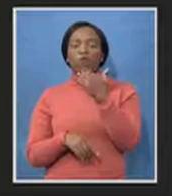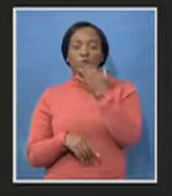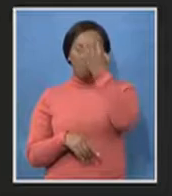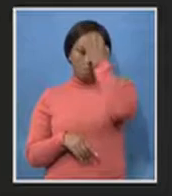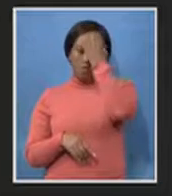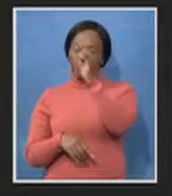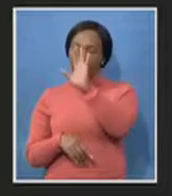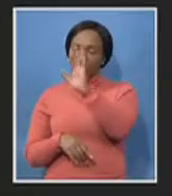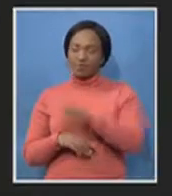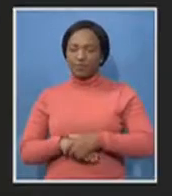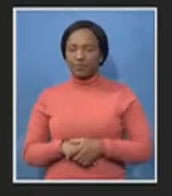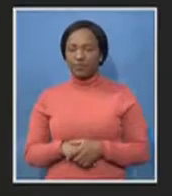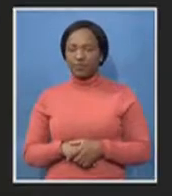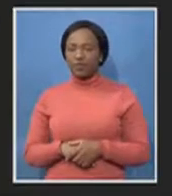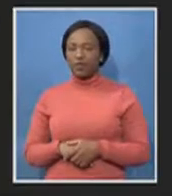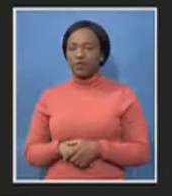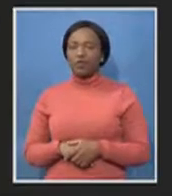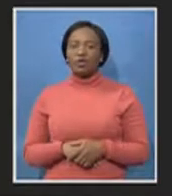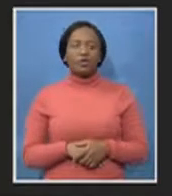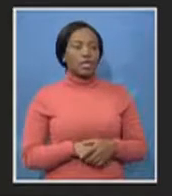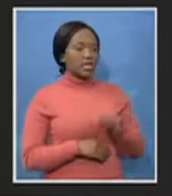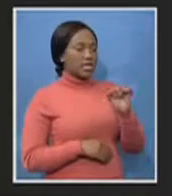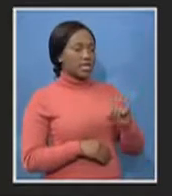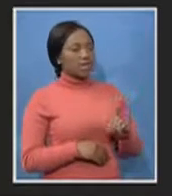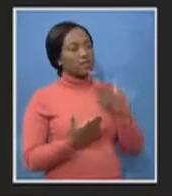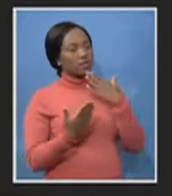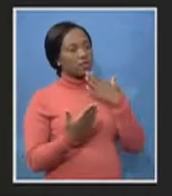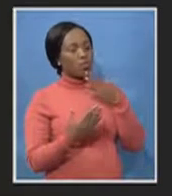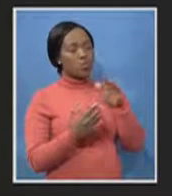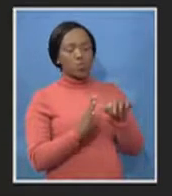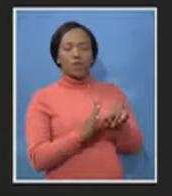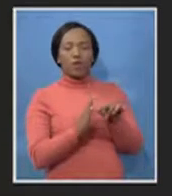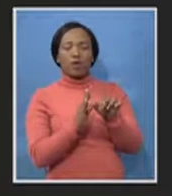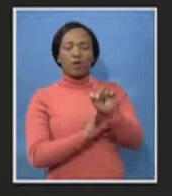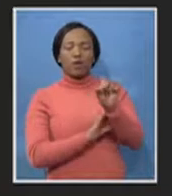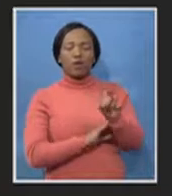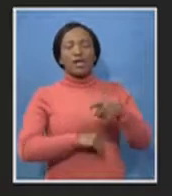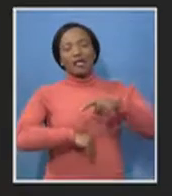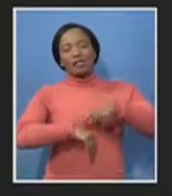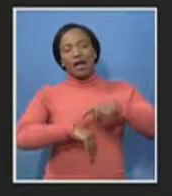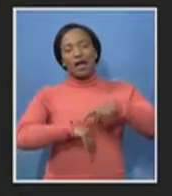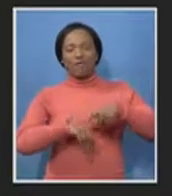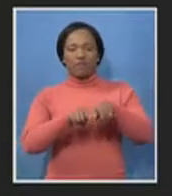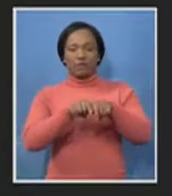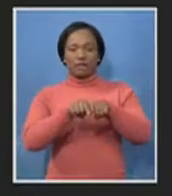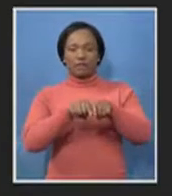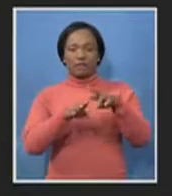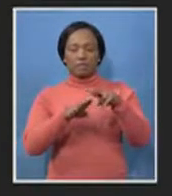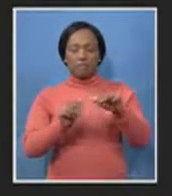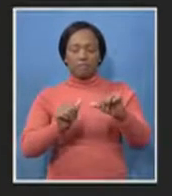Very important questions because turnaround time is critical for these tests to be of